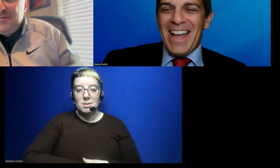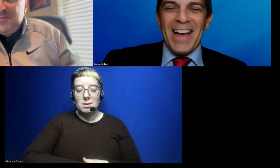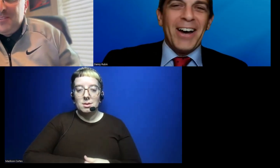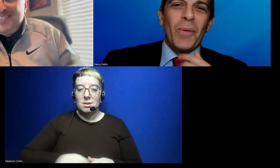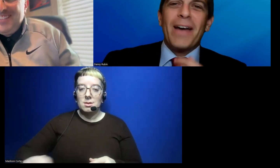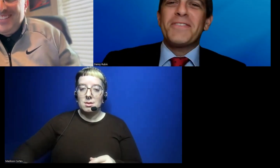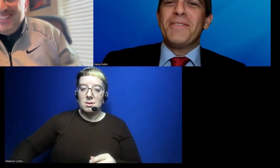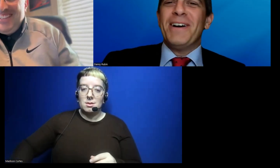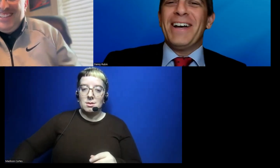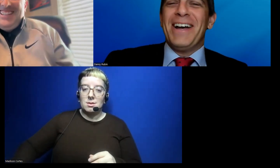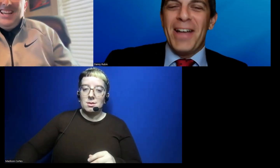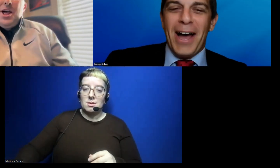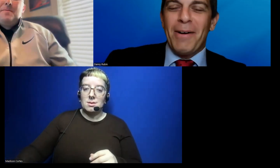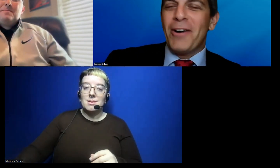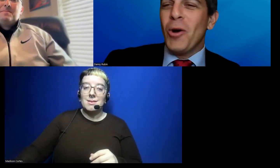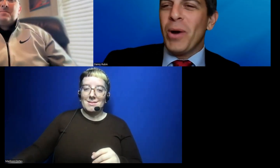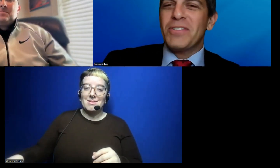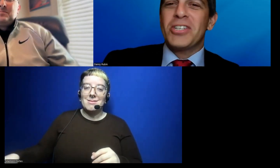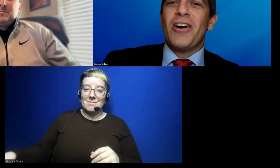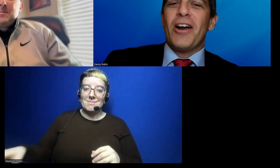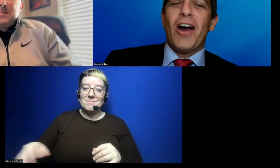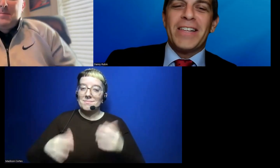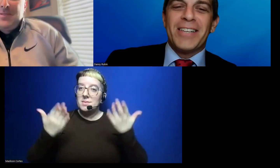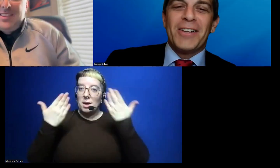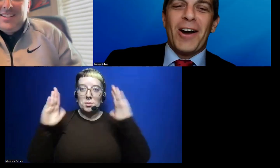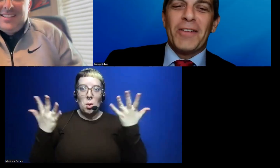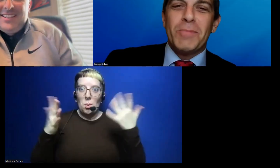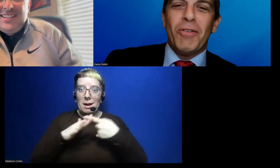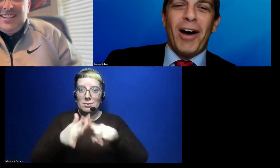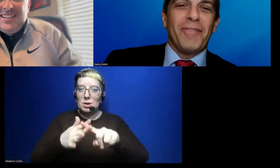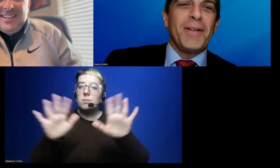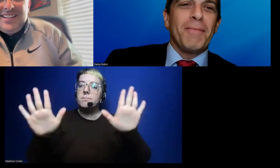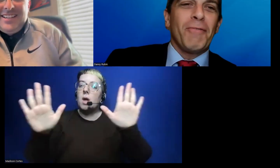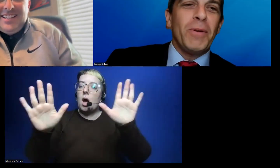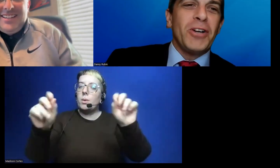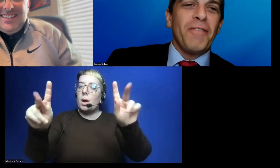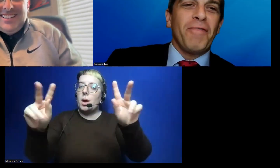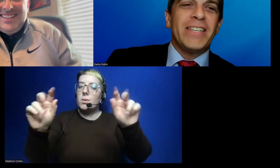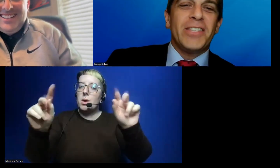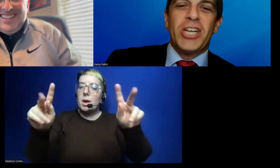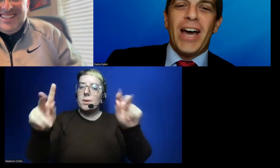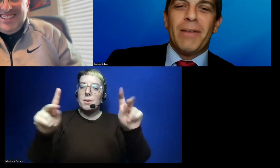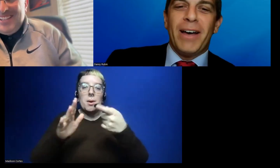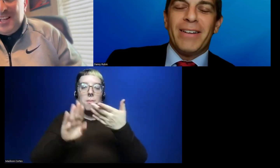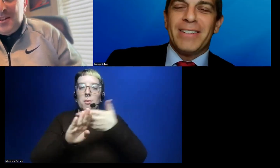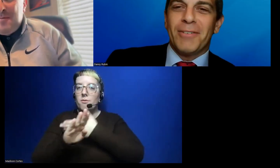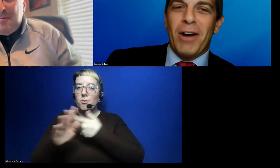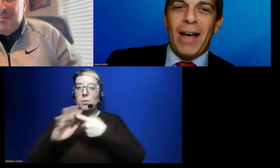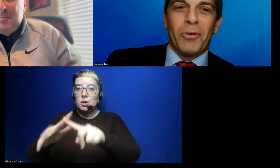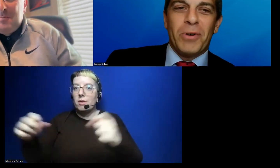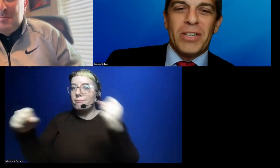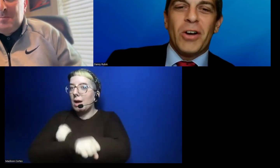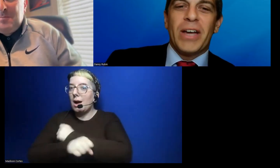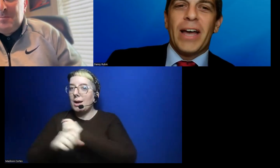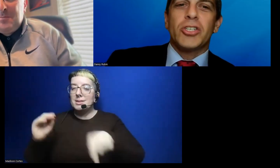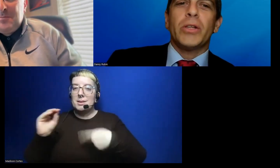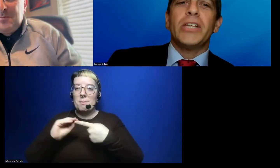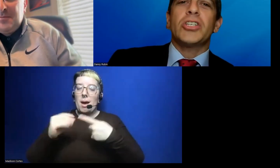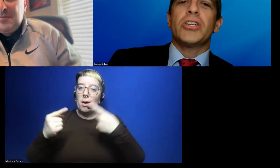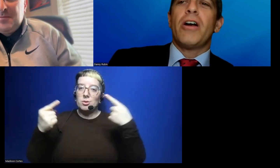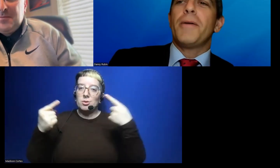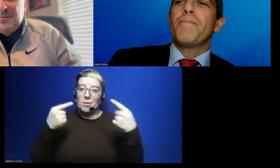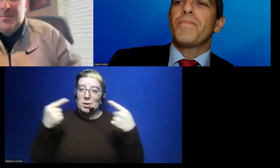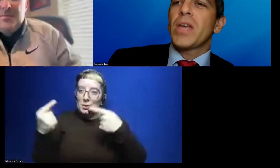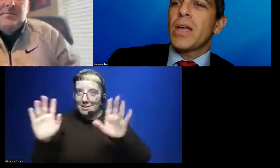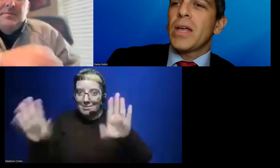on. Oh, we have some. I don't know what I've started. All right, let's move off before we start fights in the chat about rivalries. Okay, so